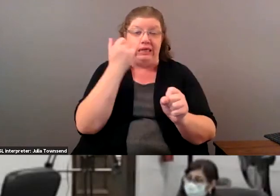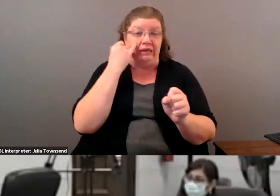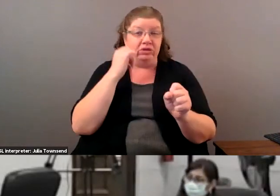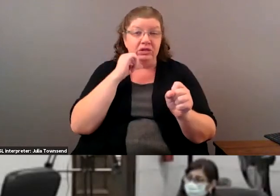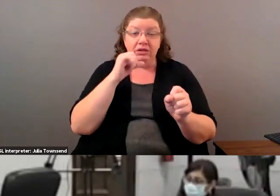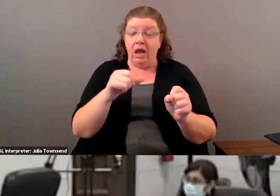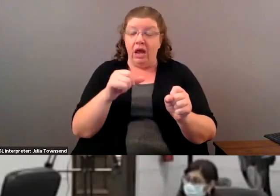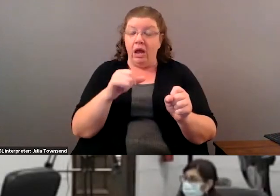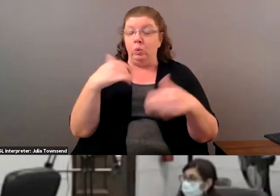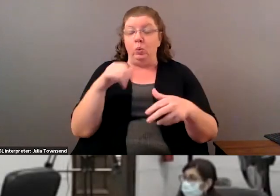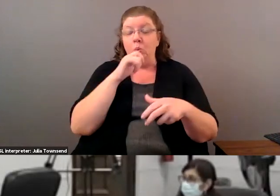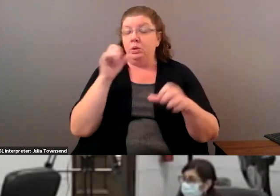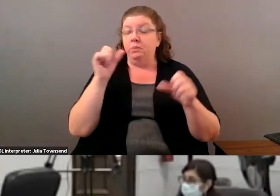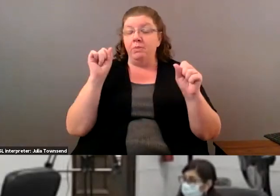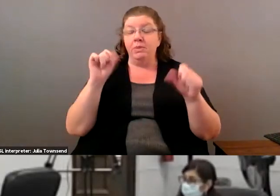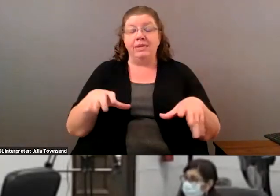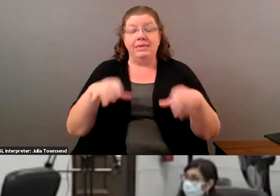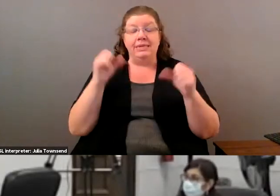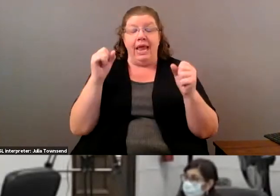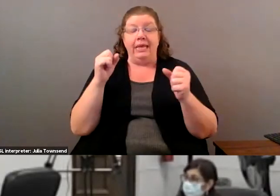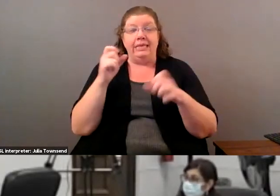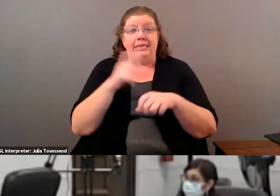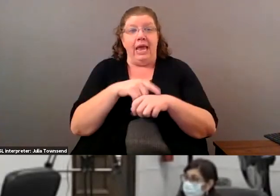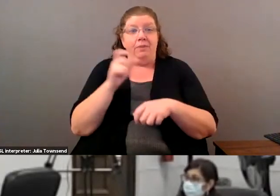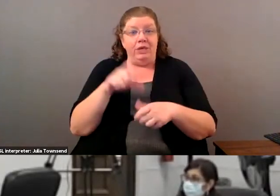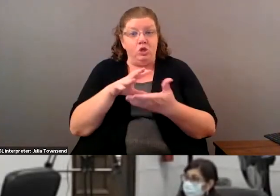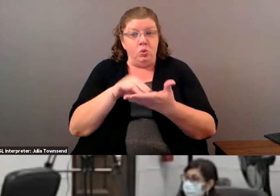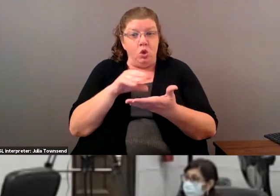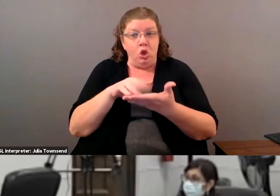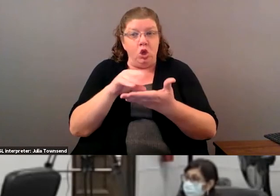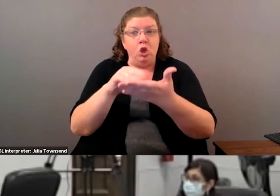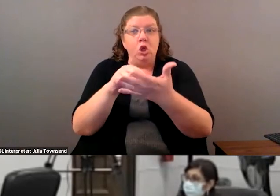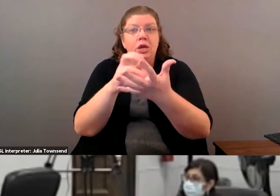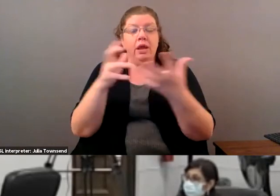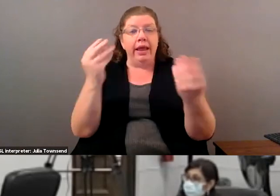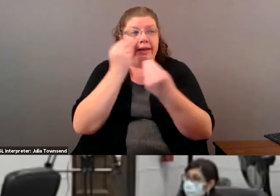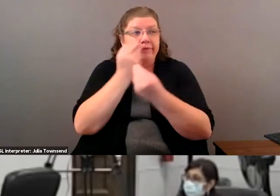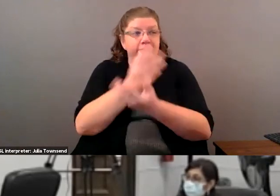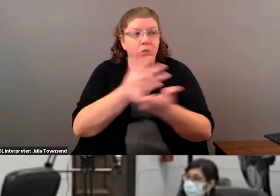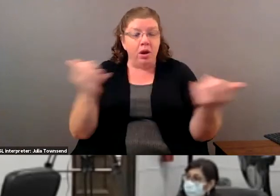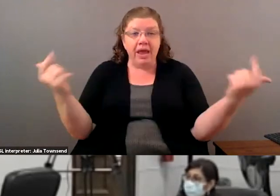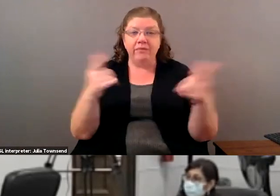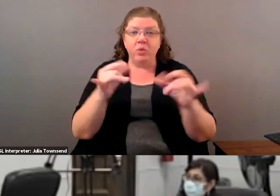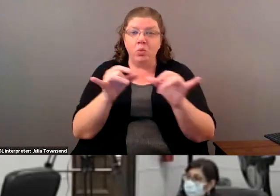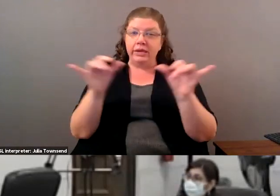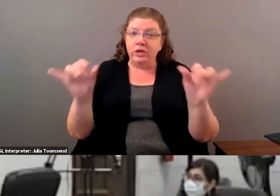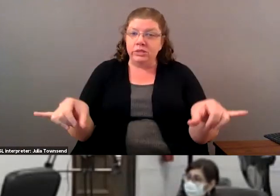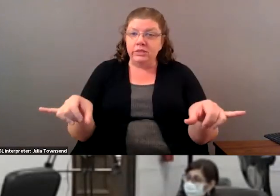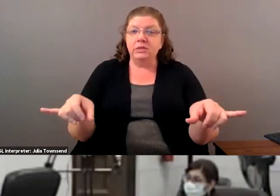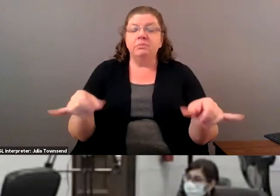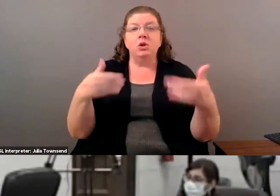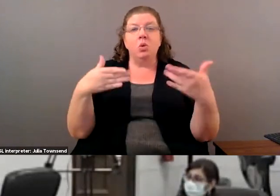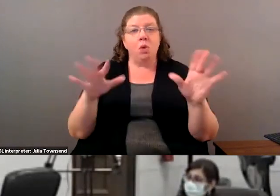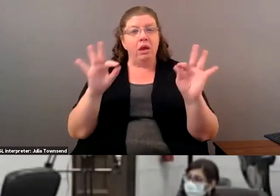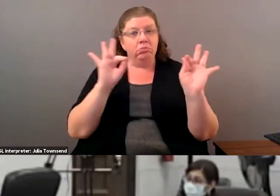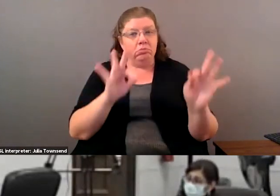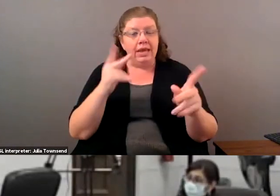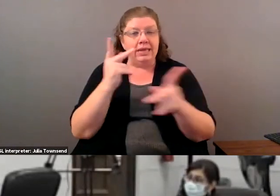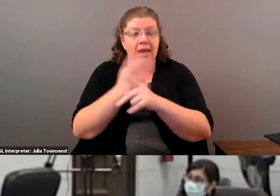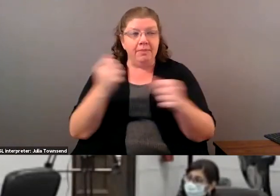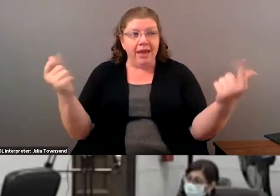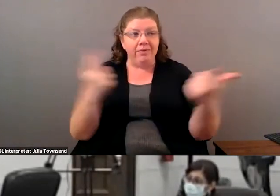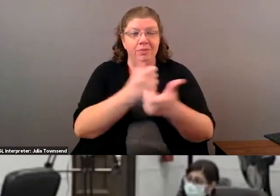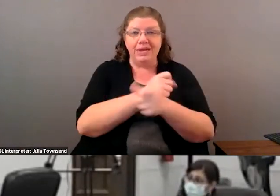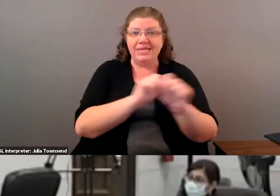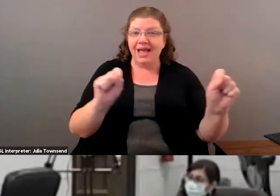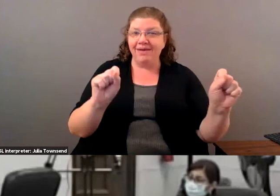take the time that we needed to learn all that we needed to and inform everyone in our system in a way that has kept everyone safe as